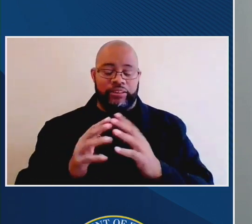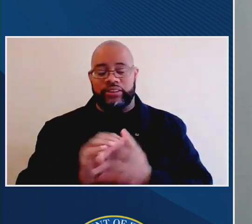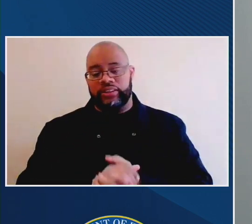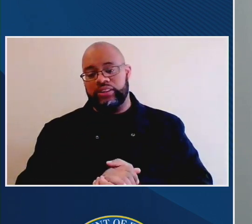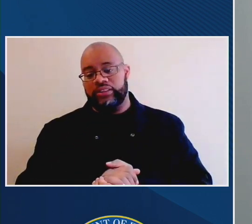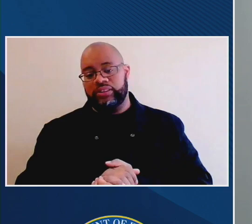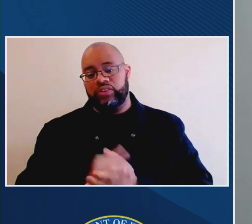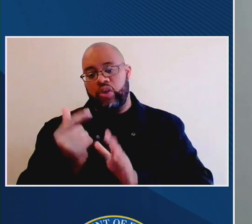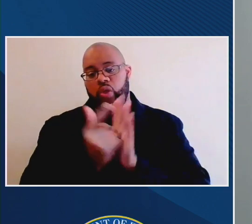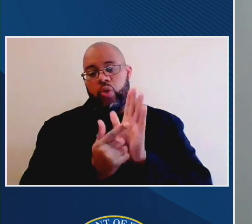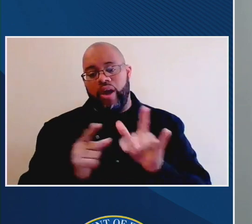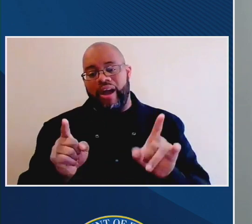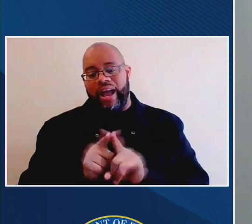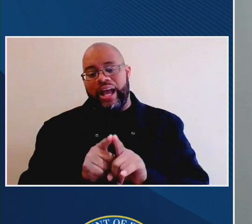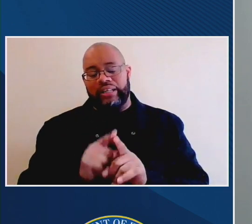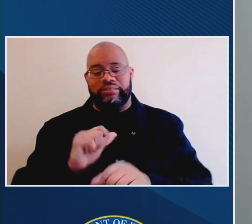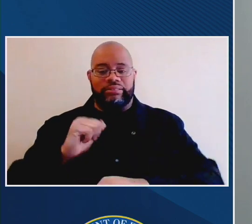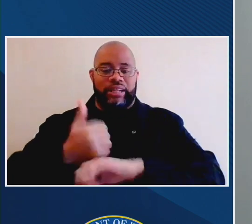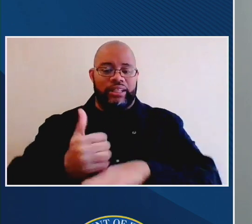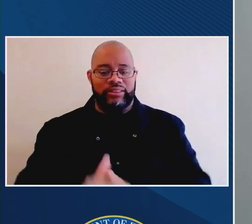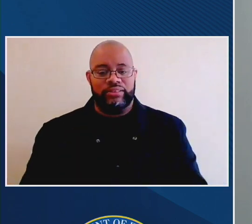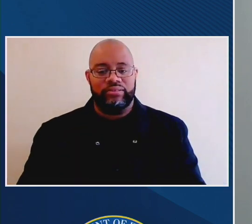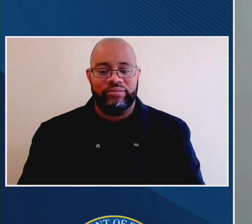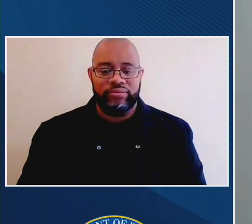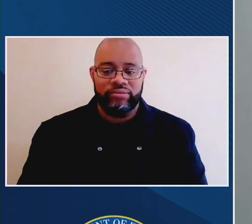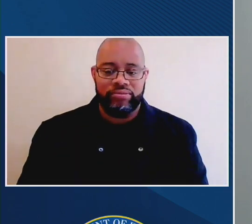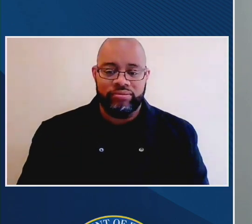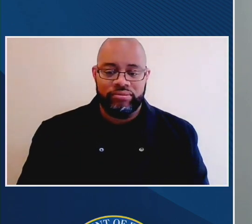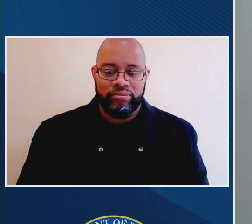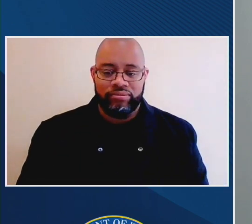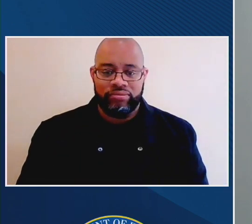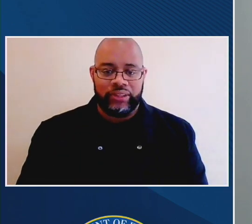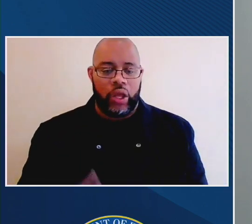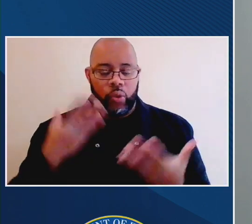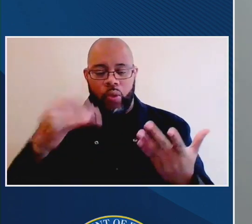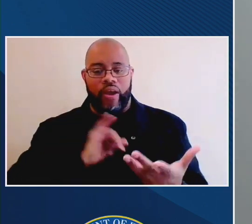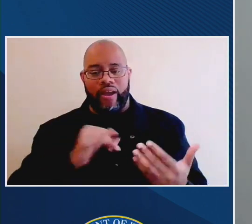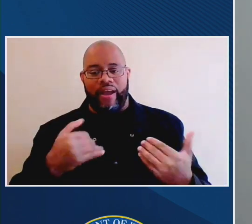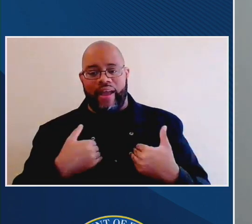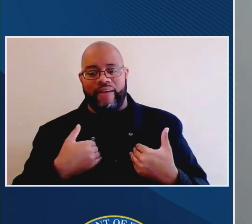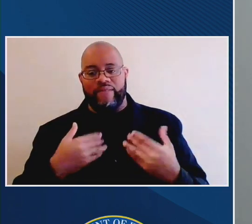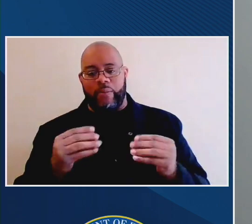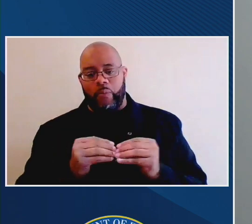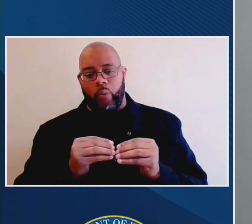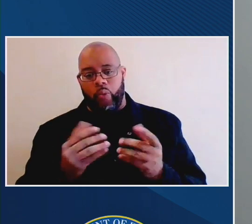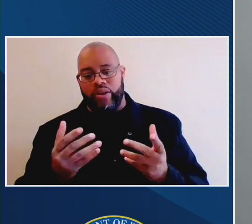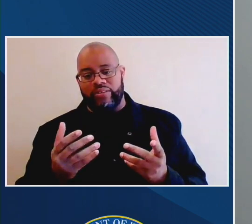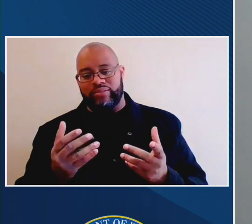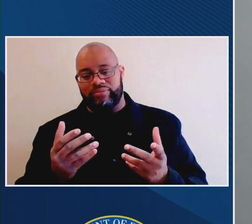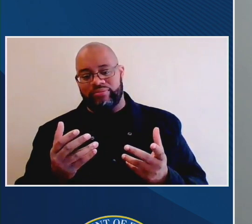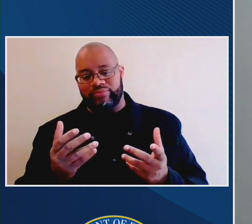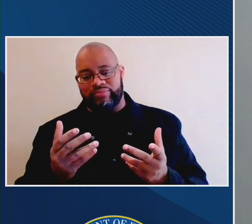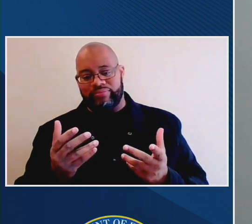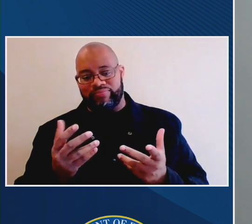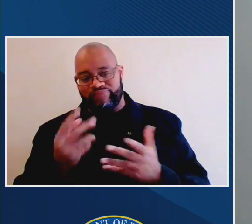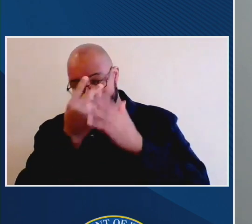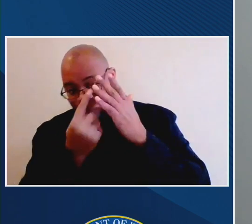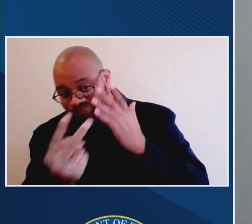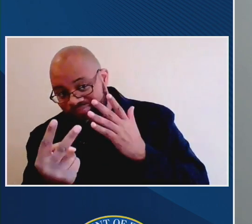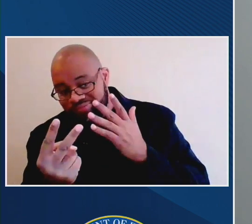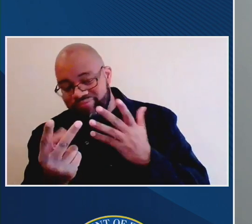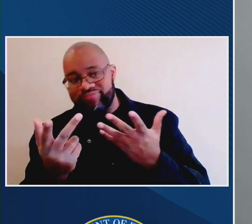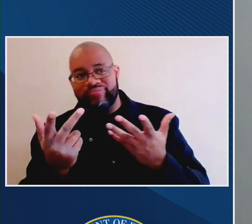can email to both Cindy, Jeffries, and I, and we will get that to the department, the rest of the subcommittee members, as well as the committee